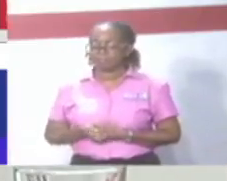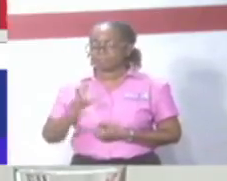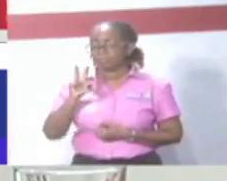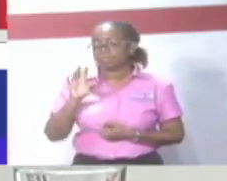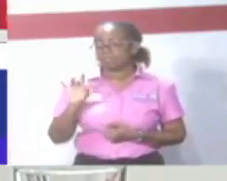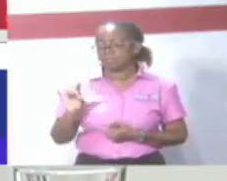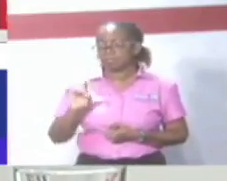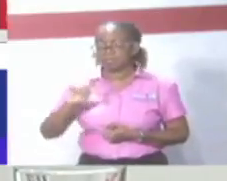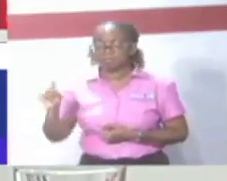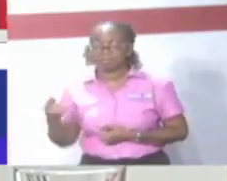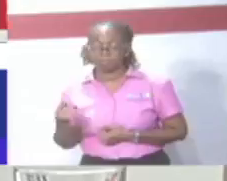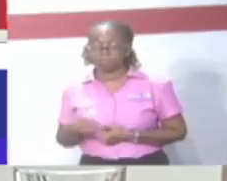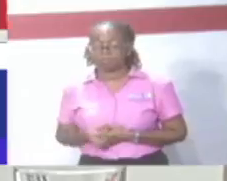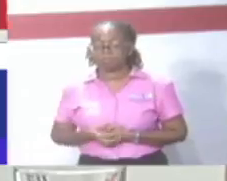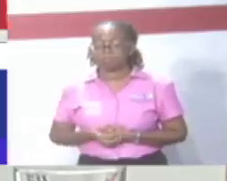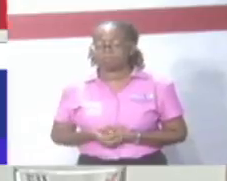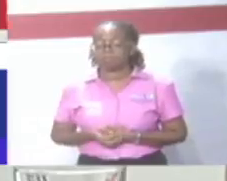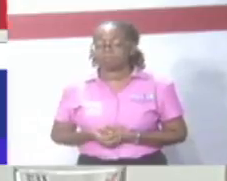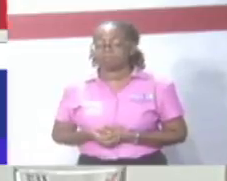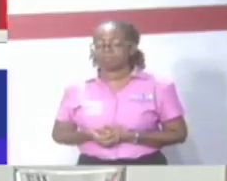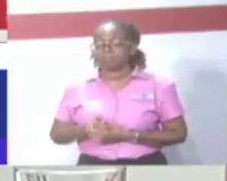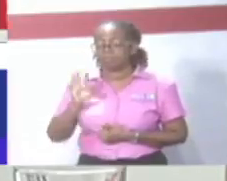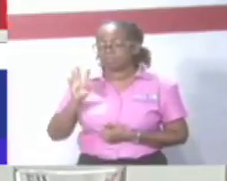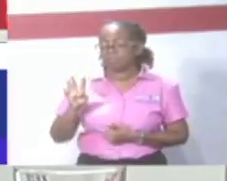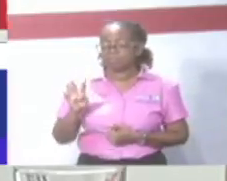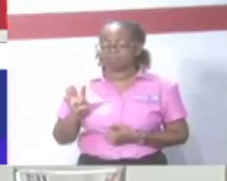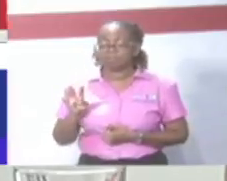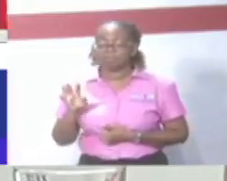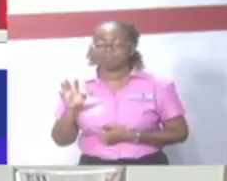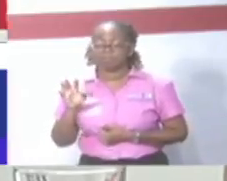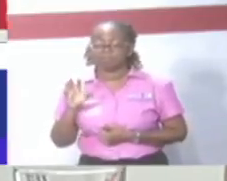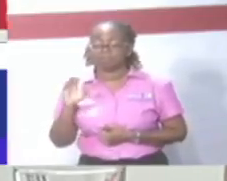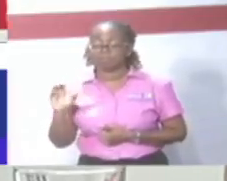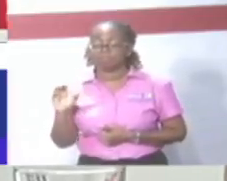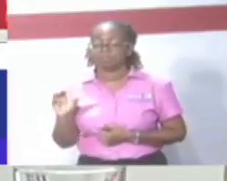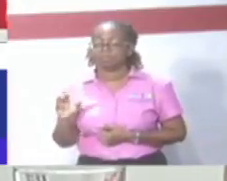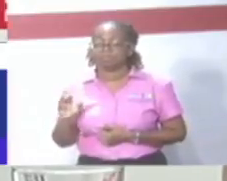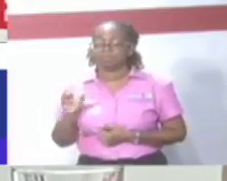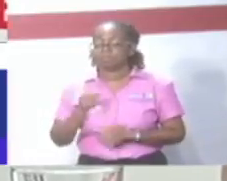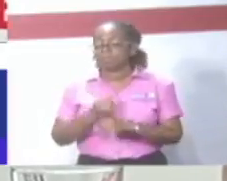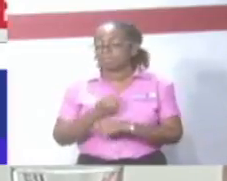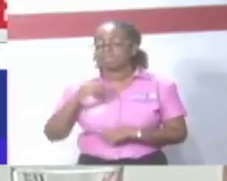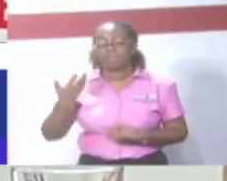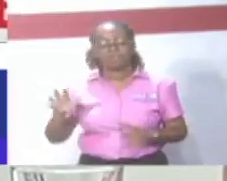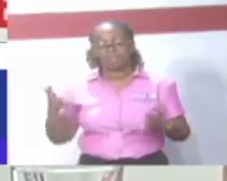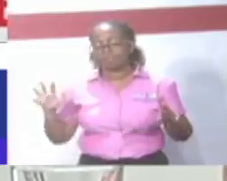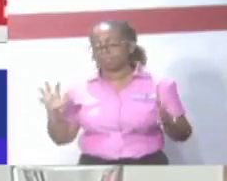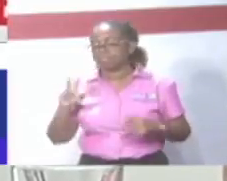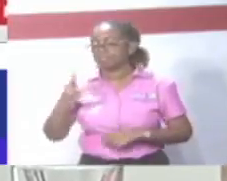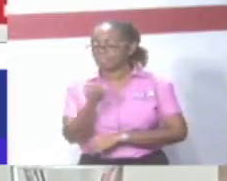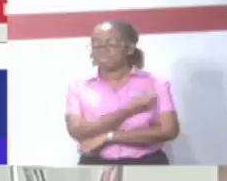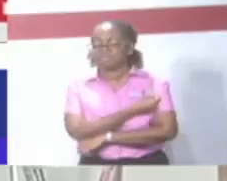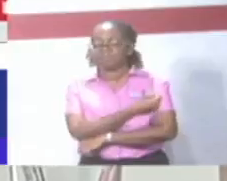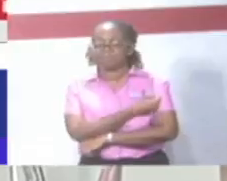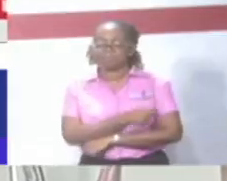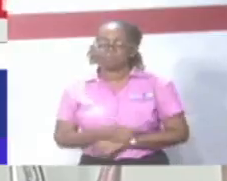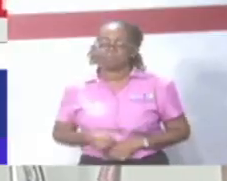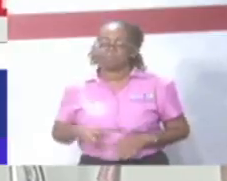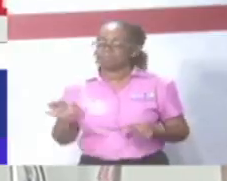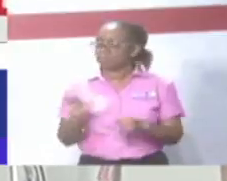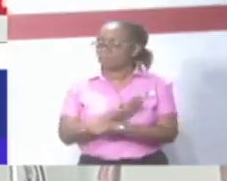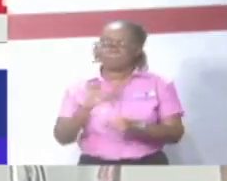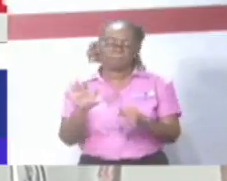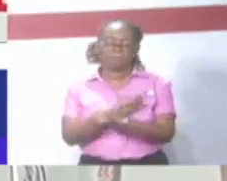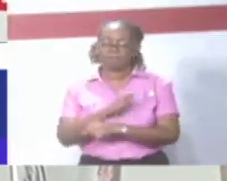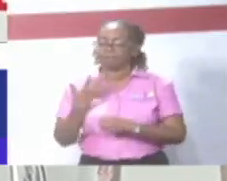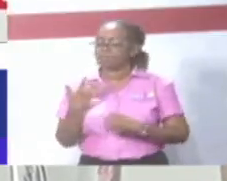28,275 of that 41,000 have actually received their second dose. So as far as fully vaccinated